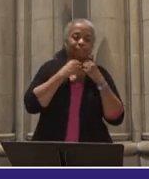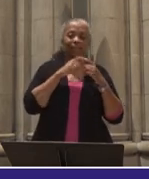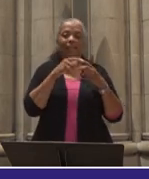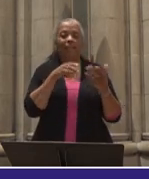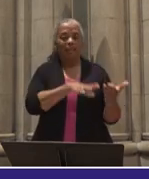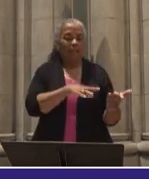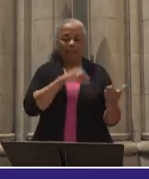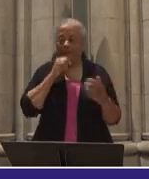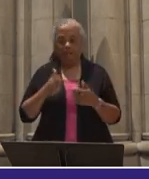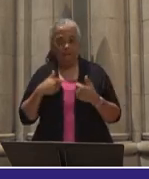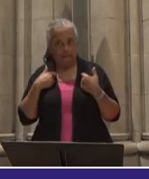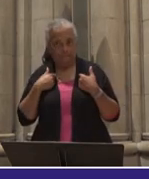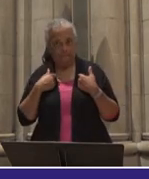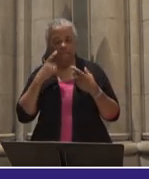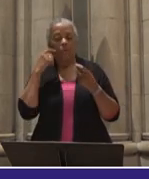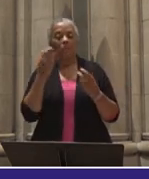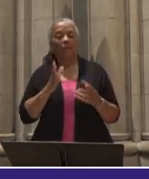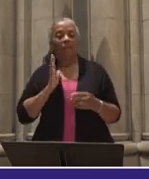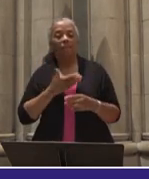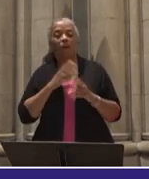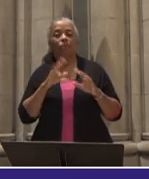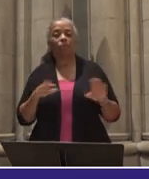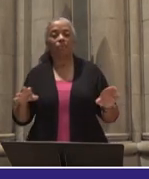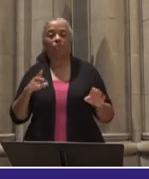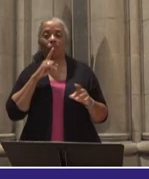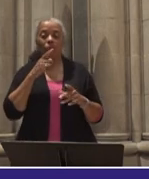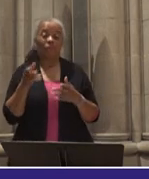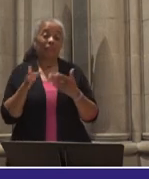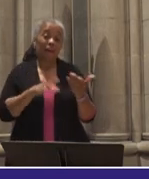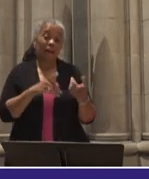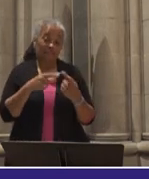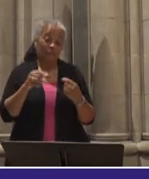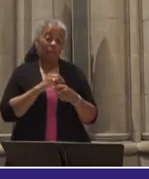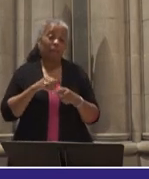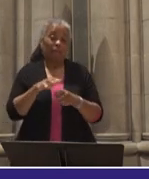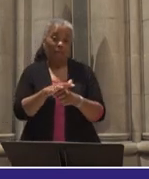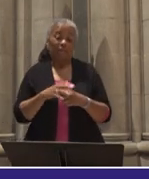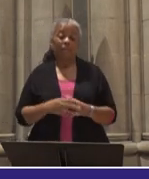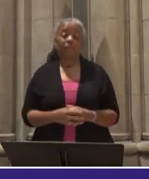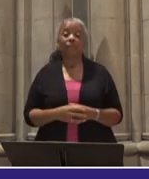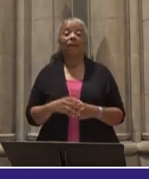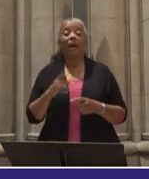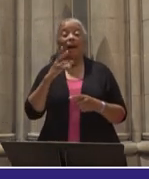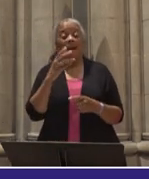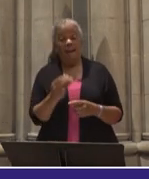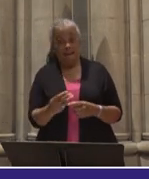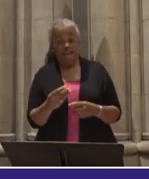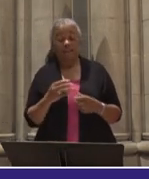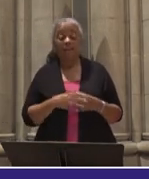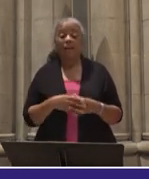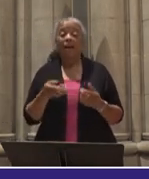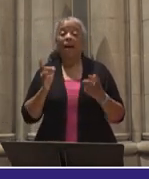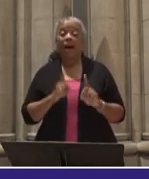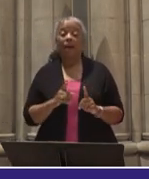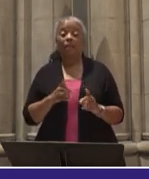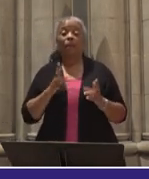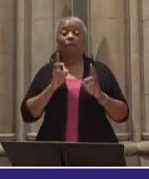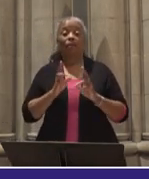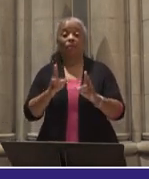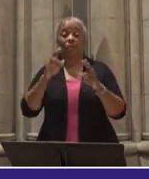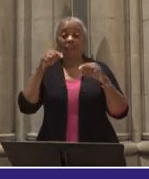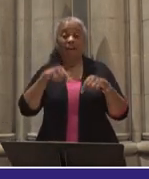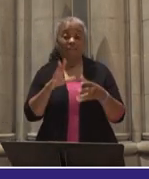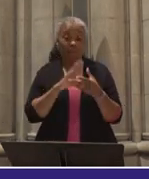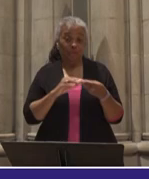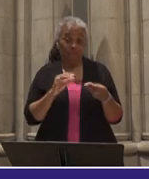of God's children, as laid bare by the realities of COVID. And so it is. The urgency of the